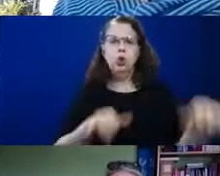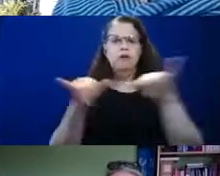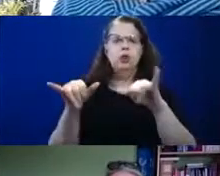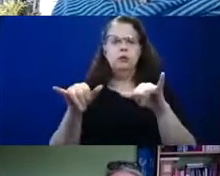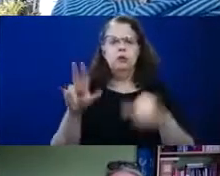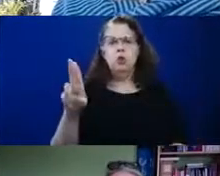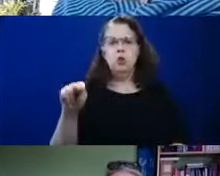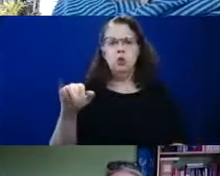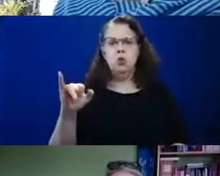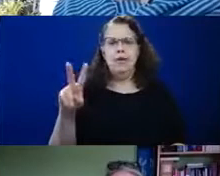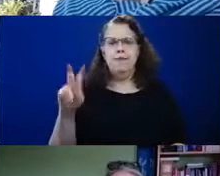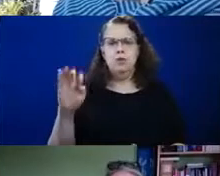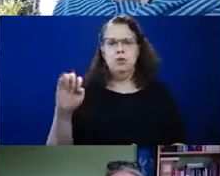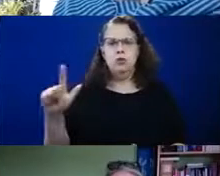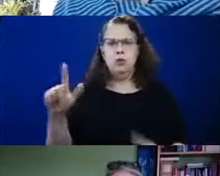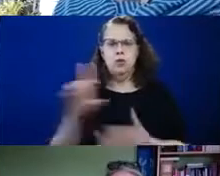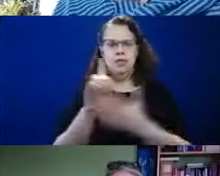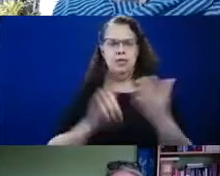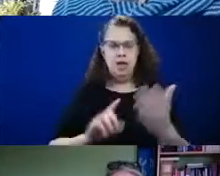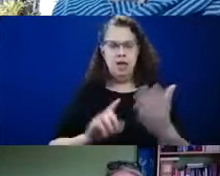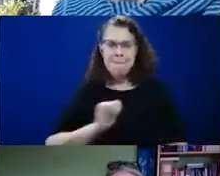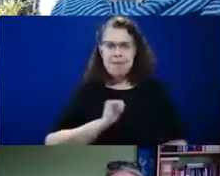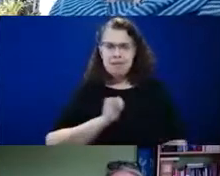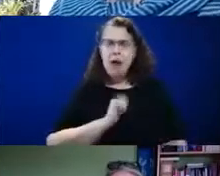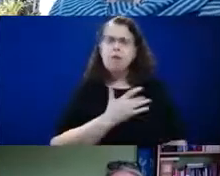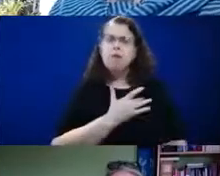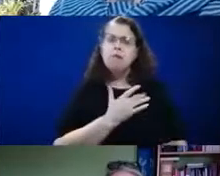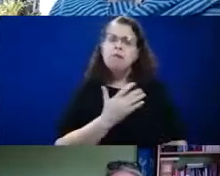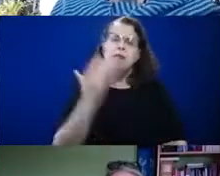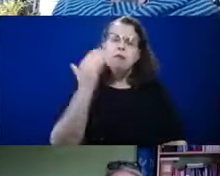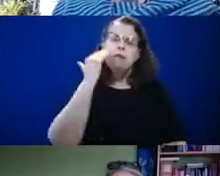because I myself am very familiar with